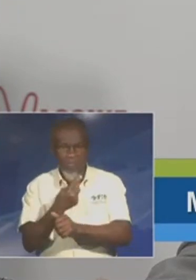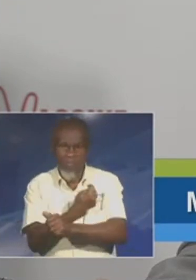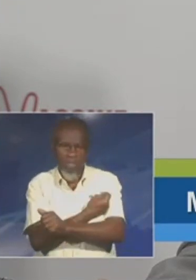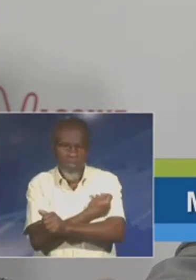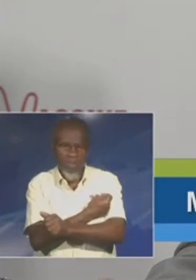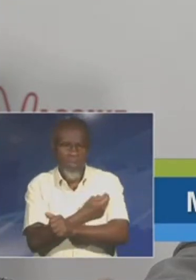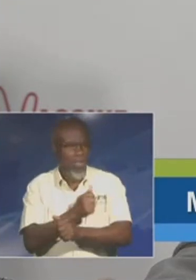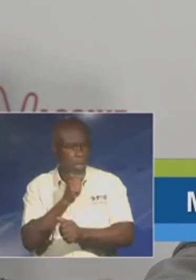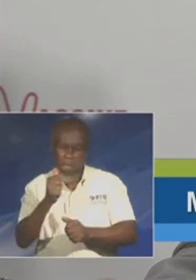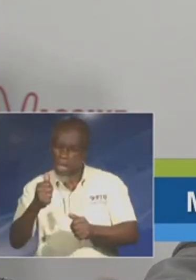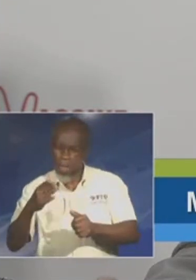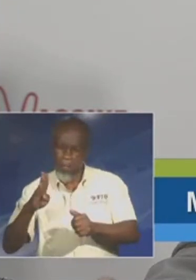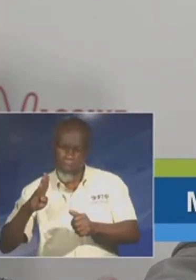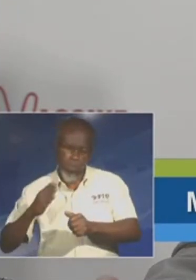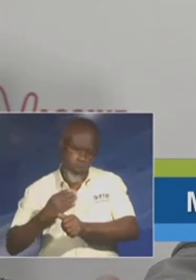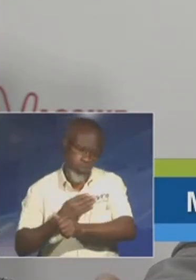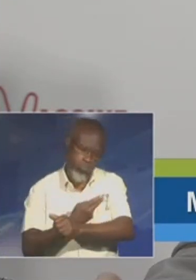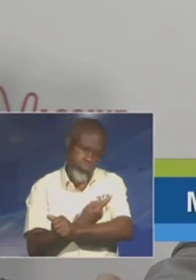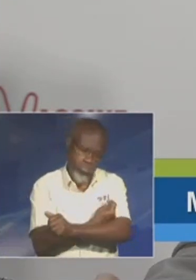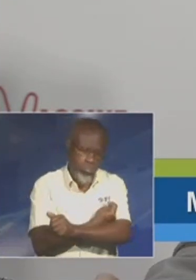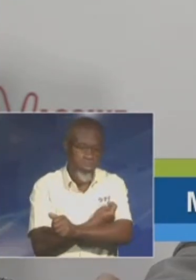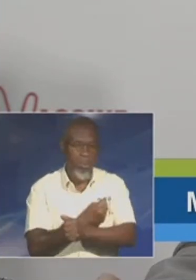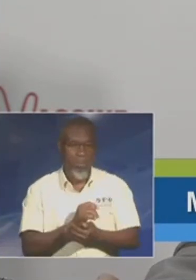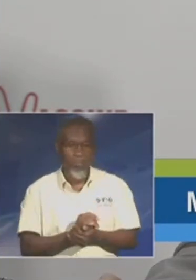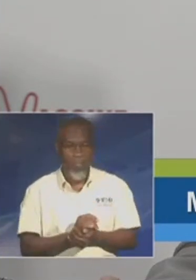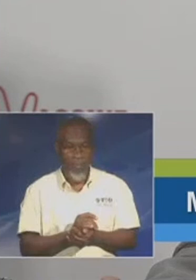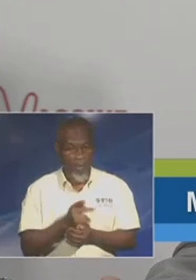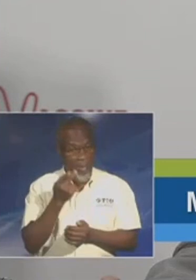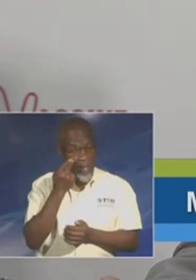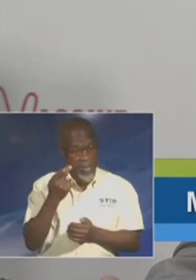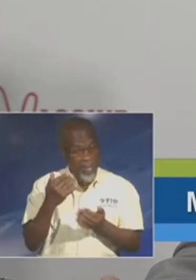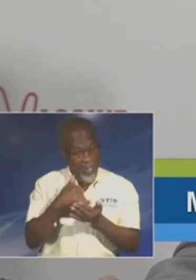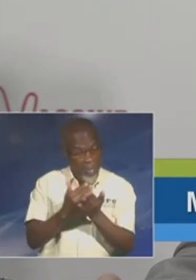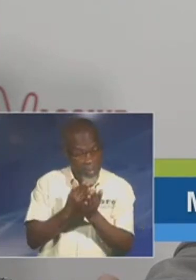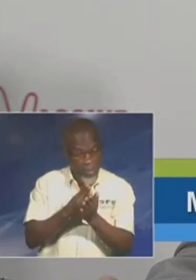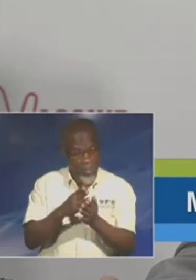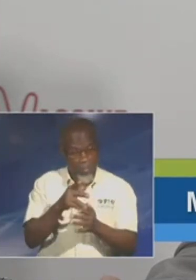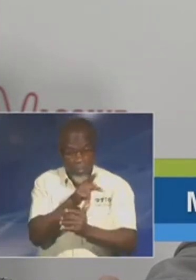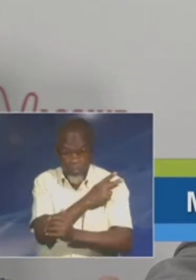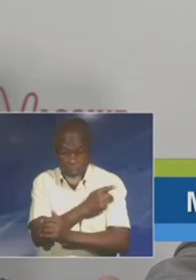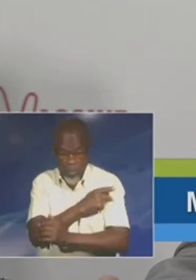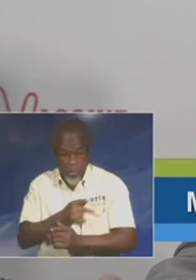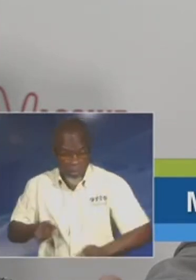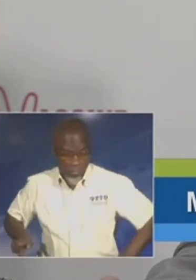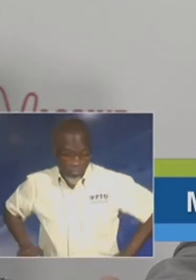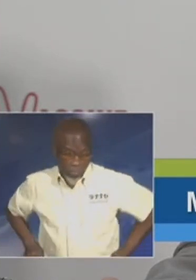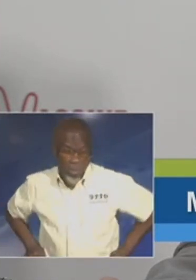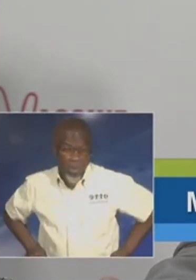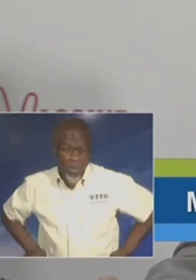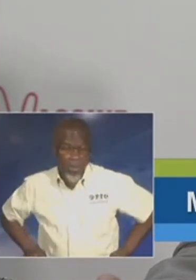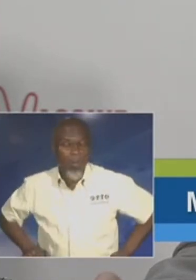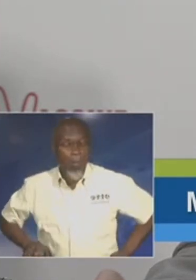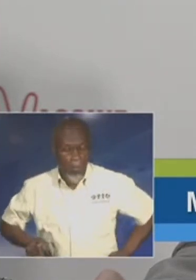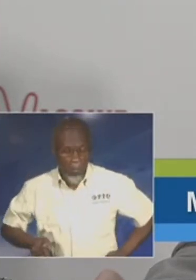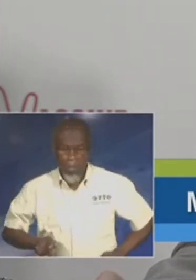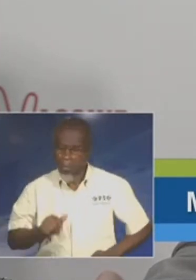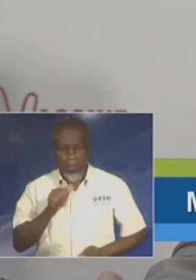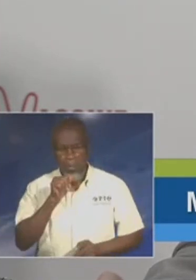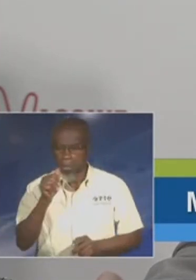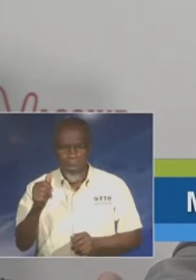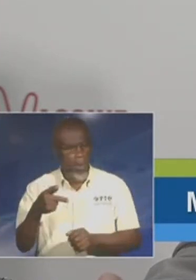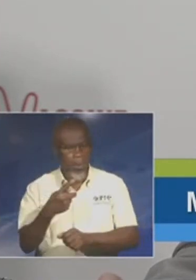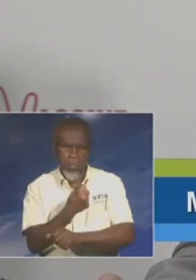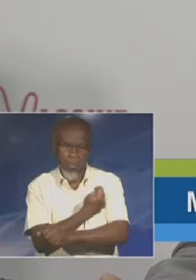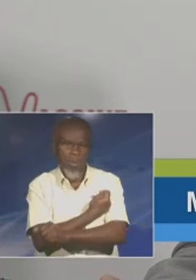also seeing a couple dialysis patients who are either not vaccinated or not boosted, unfortunately